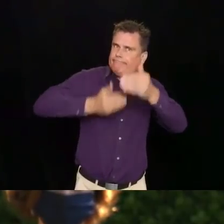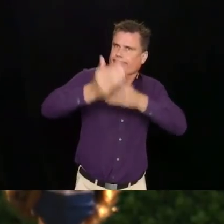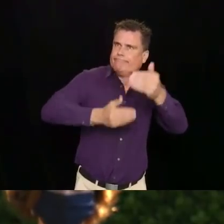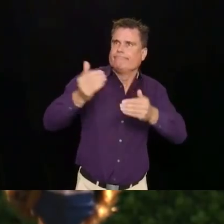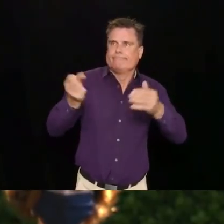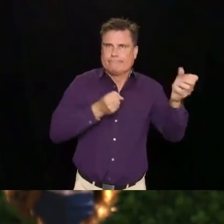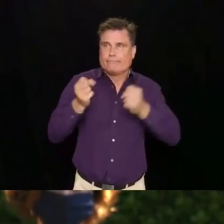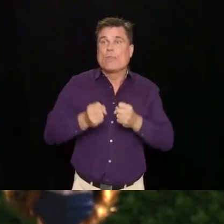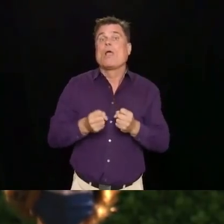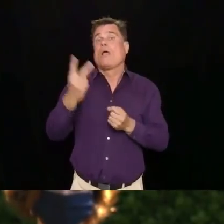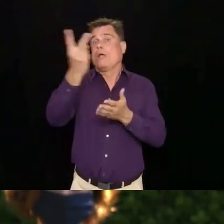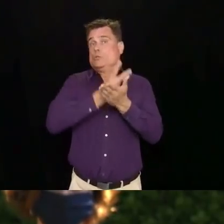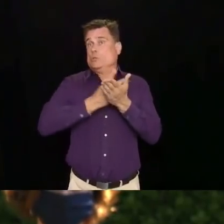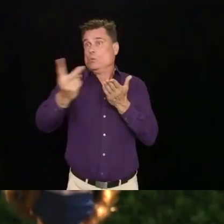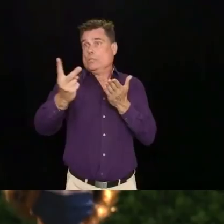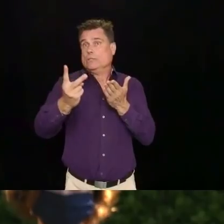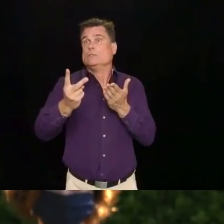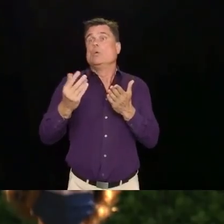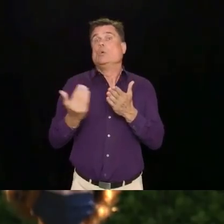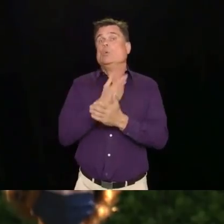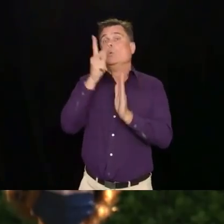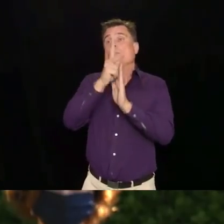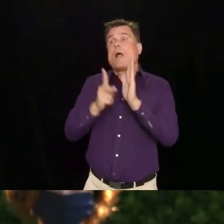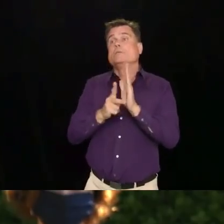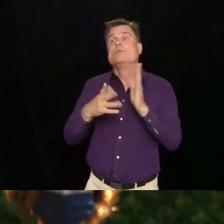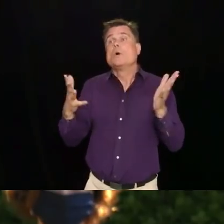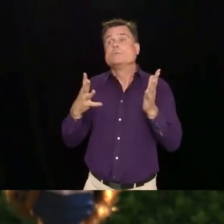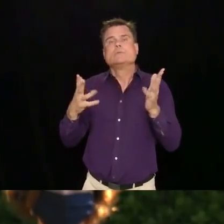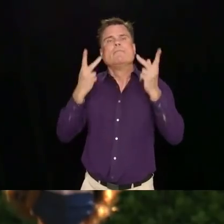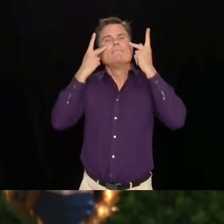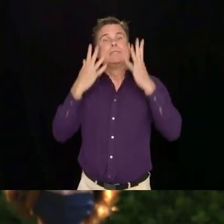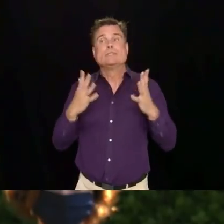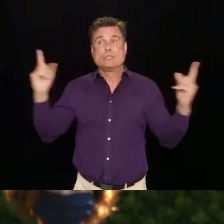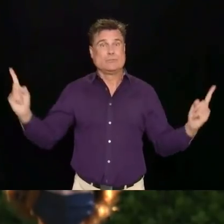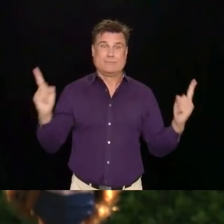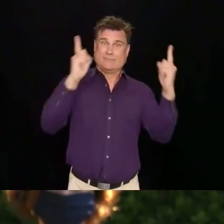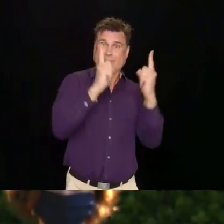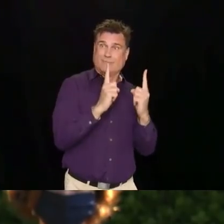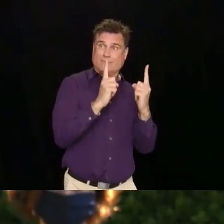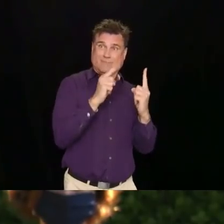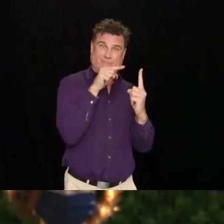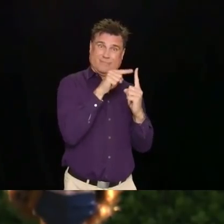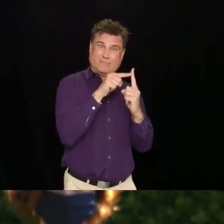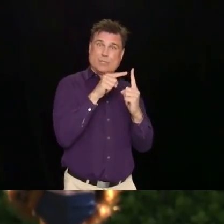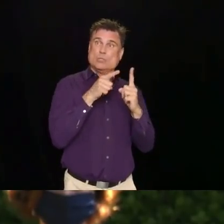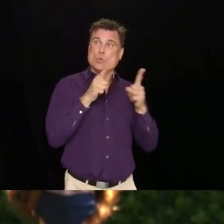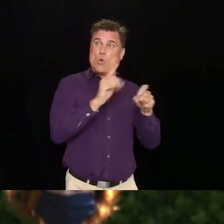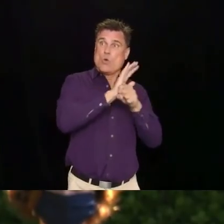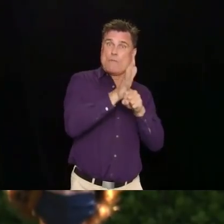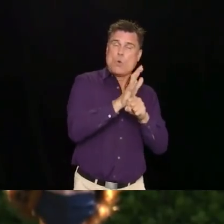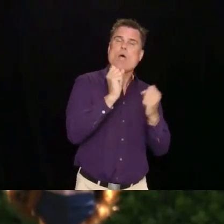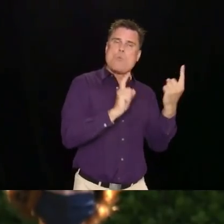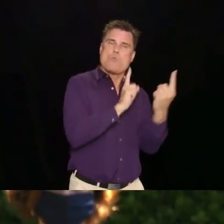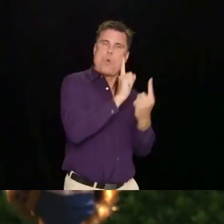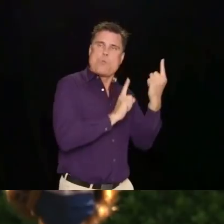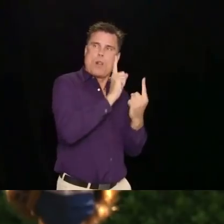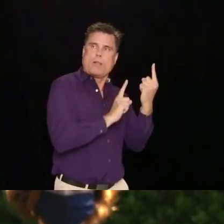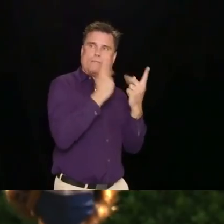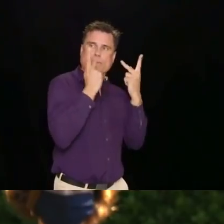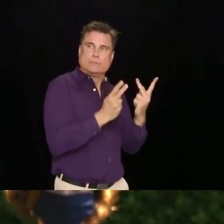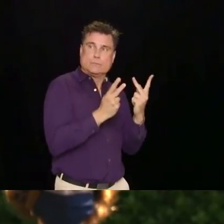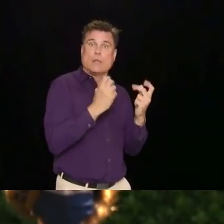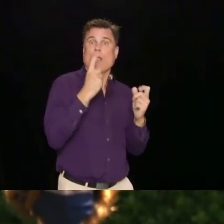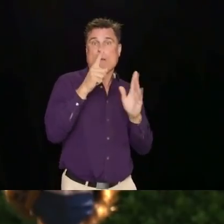couple of weeks, we announced the new visitor policy that allows for visits during this time of pandemic and long-term care. And that policy